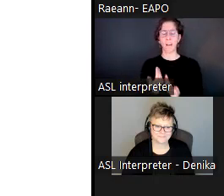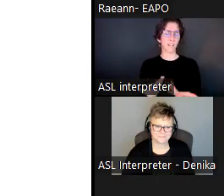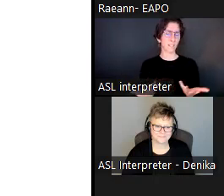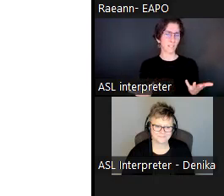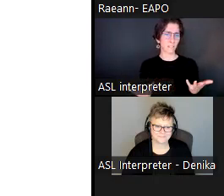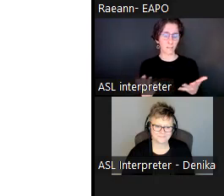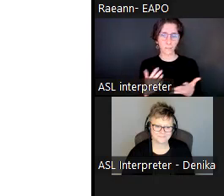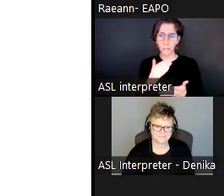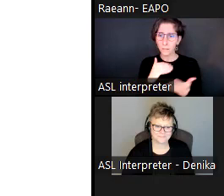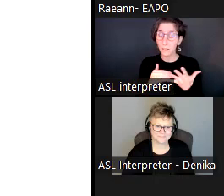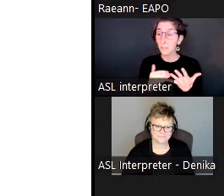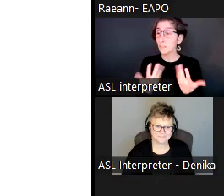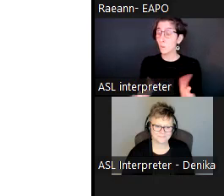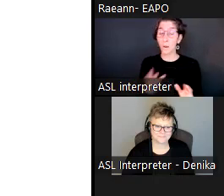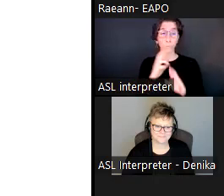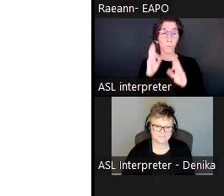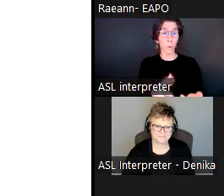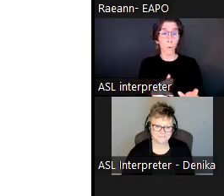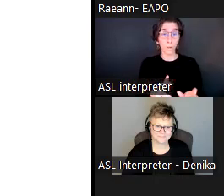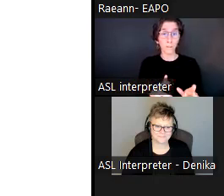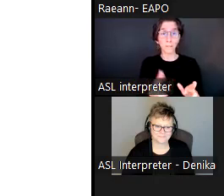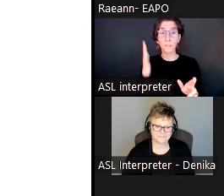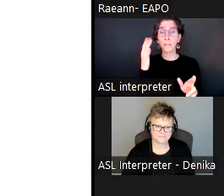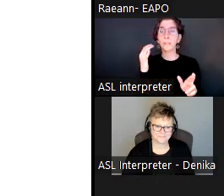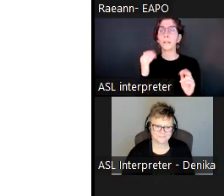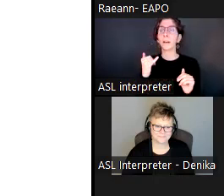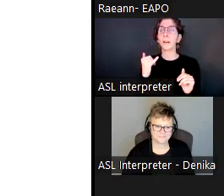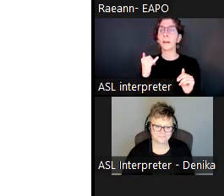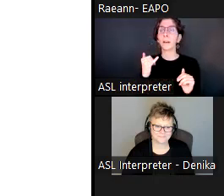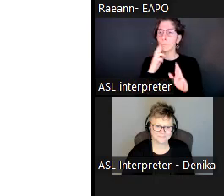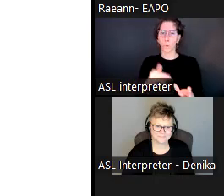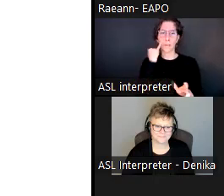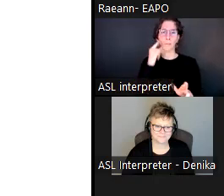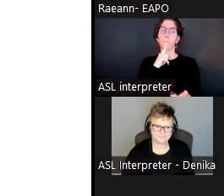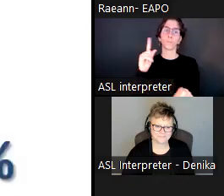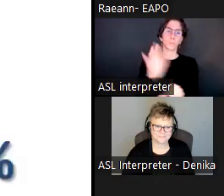won't report the incident unless there's guaranteed restitution.